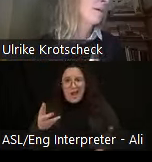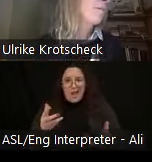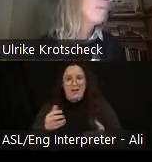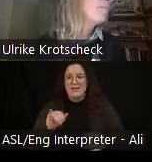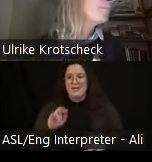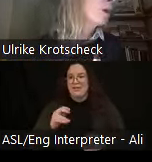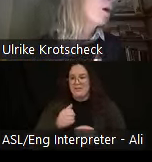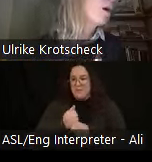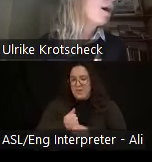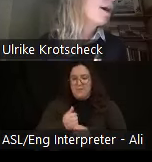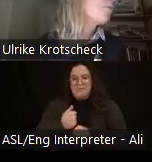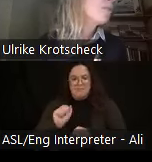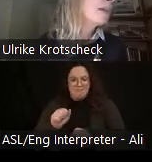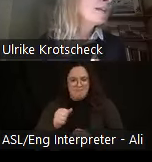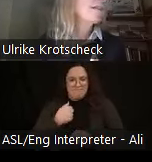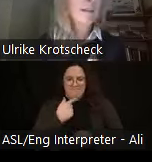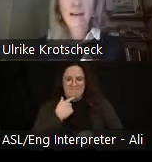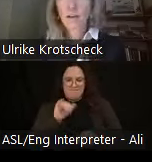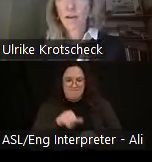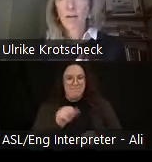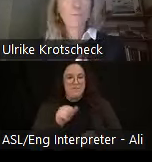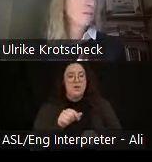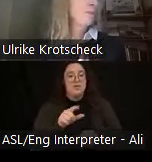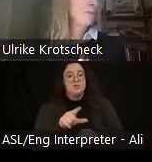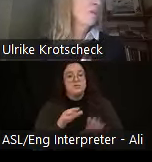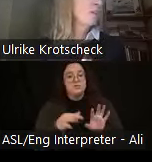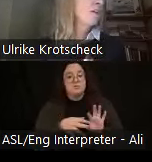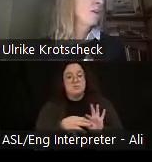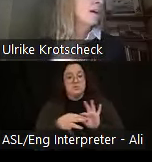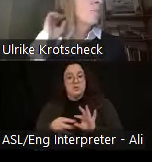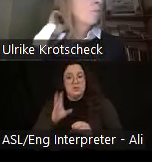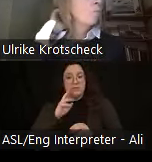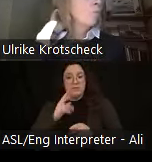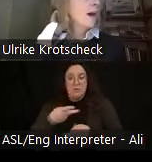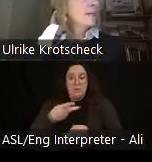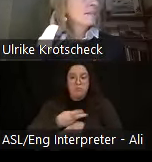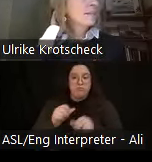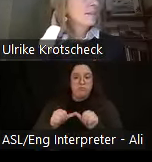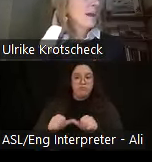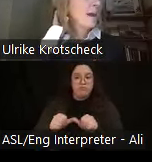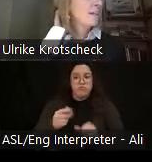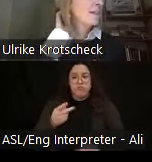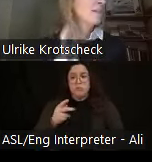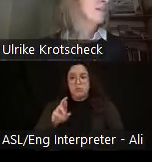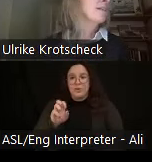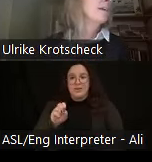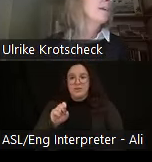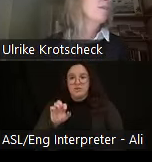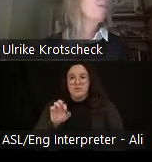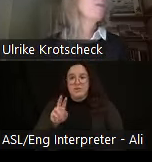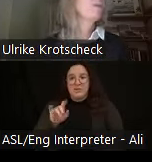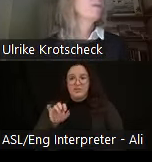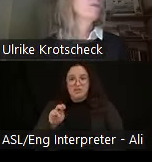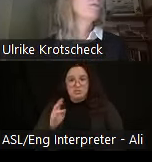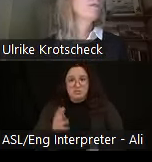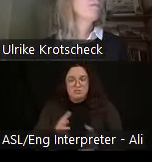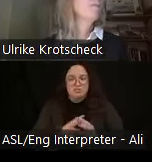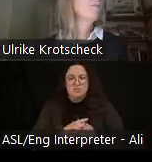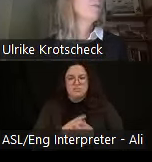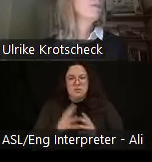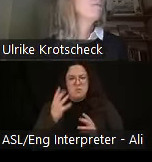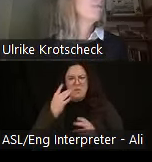yes. And related to that on preservation, why is it that you can see